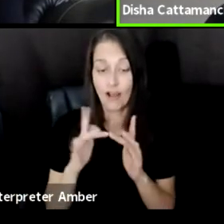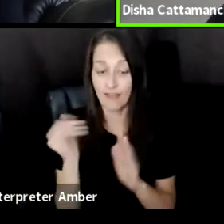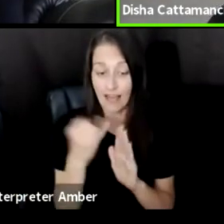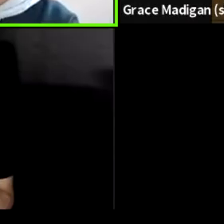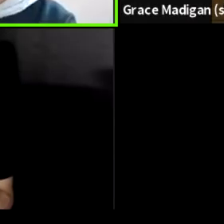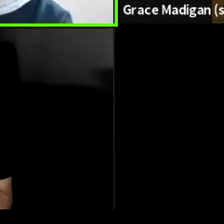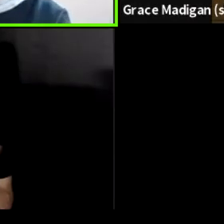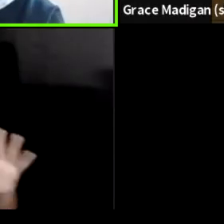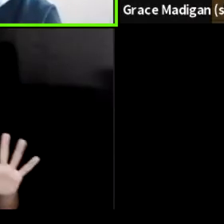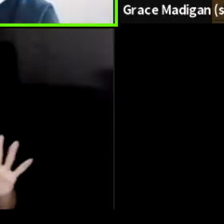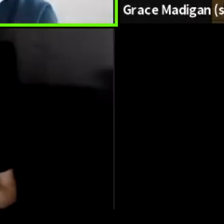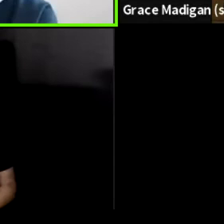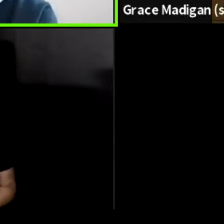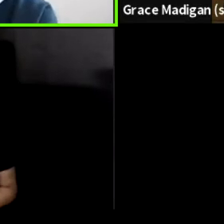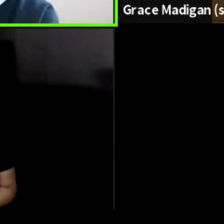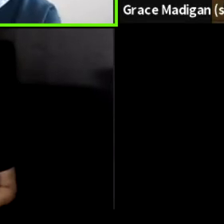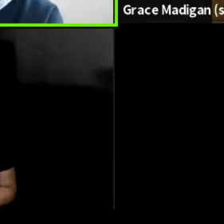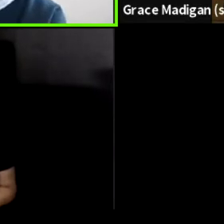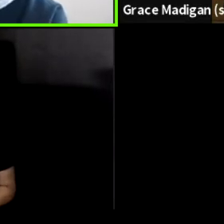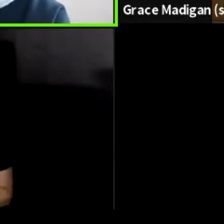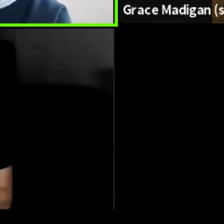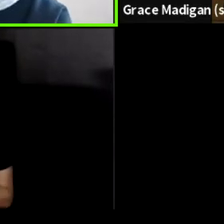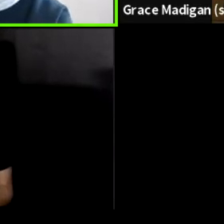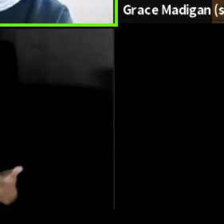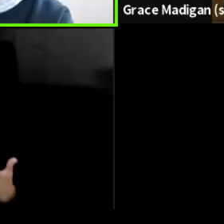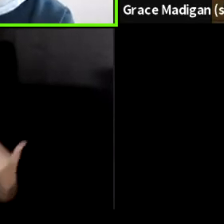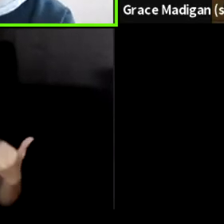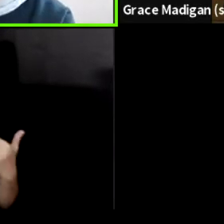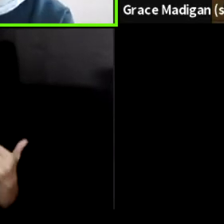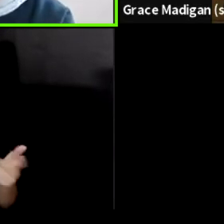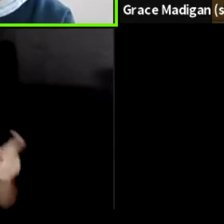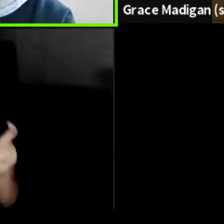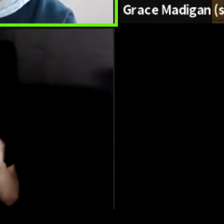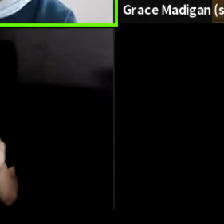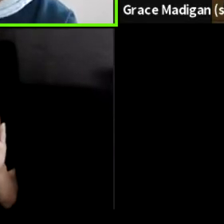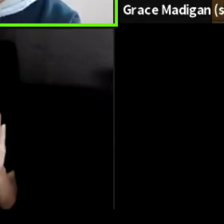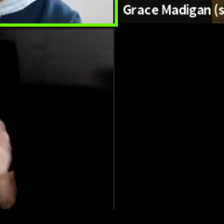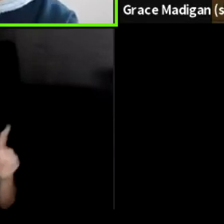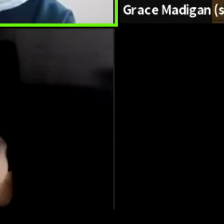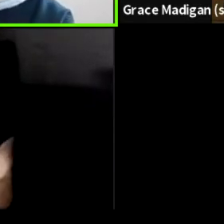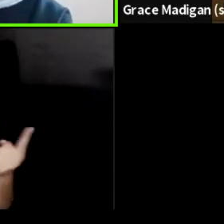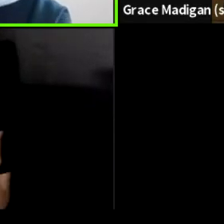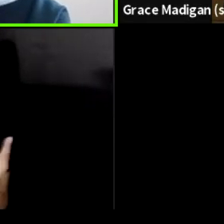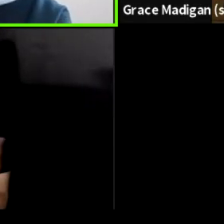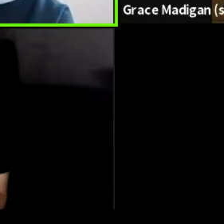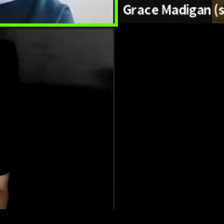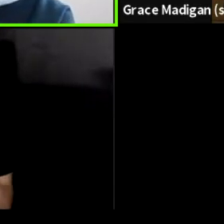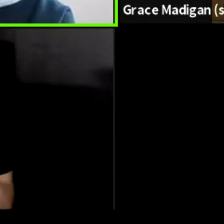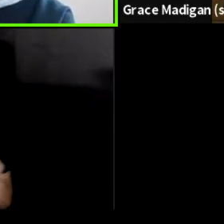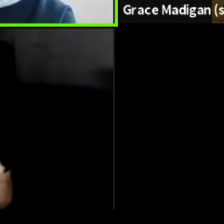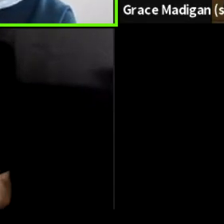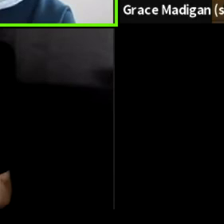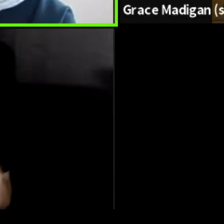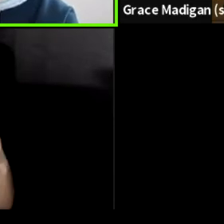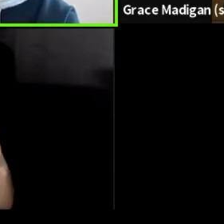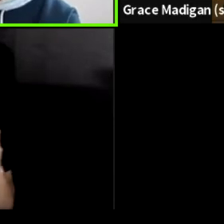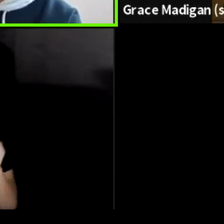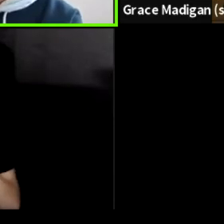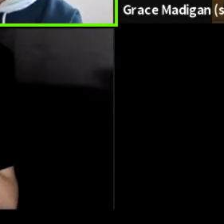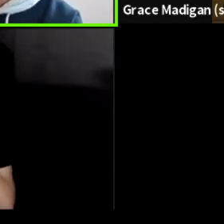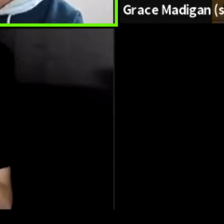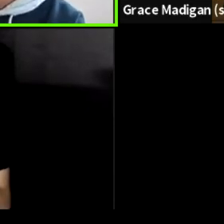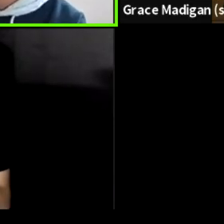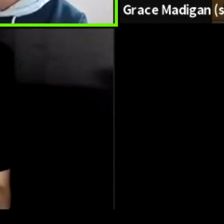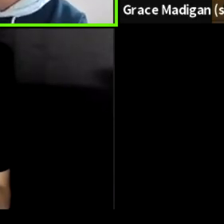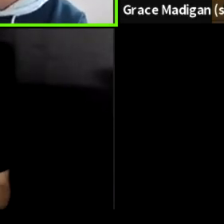back to exhibits and in person and things like that. But I do hope that we don't lose that from the pandemic, just trying to move like a